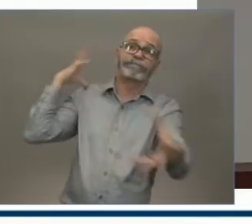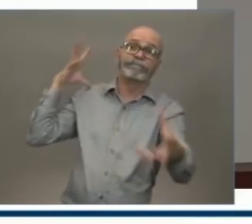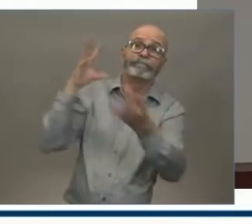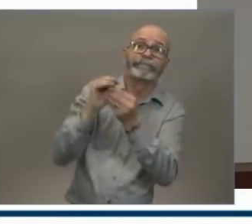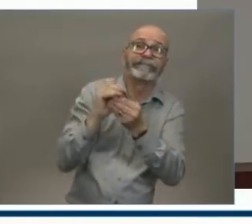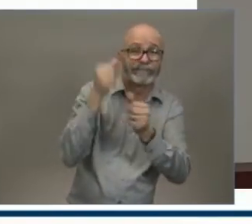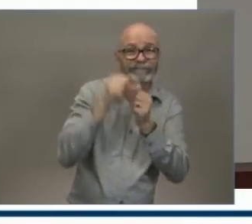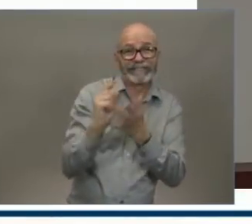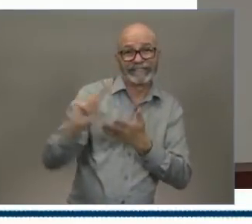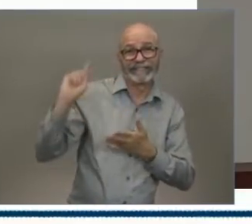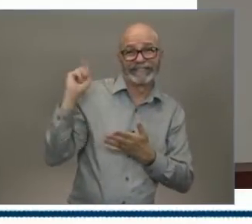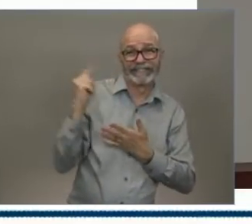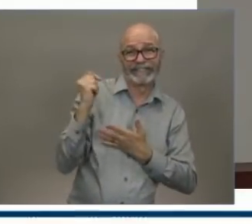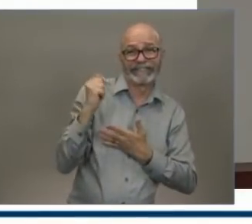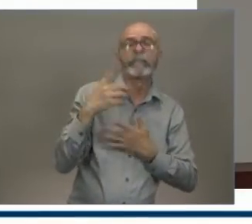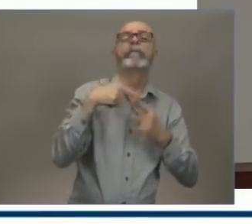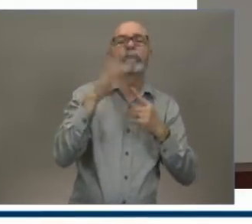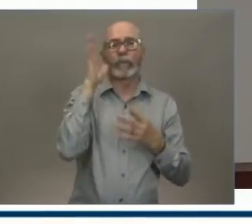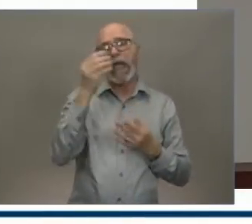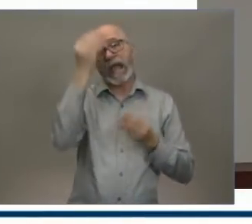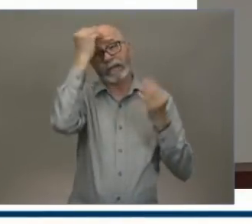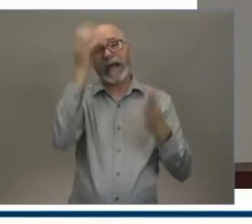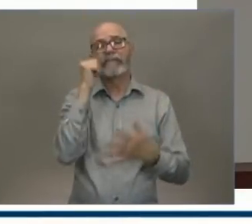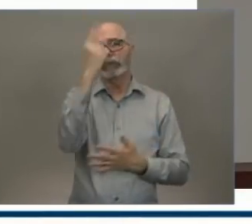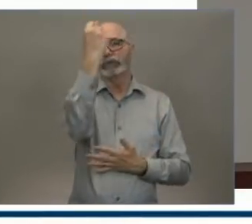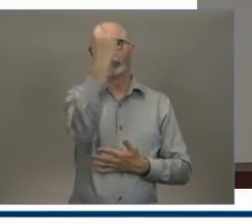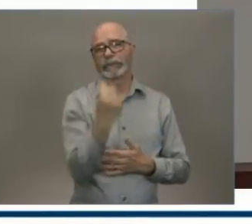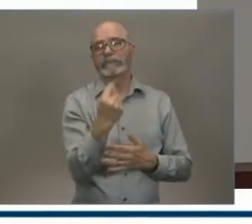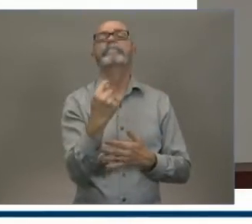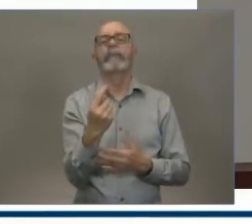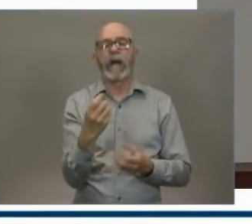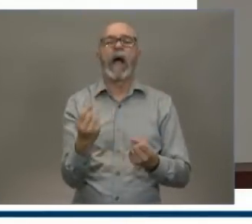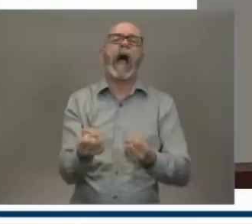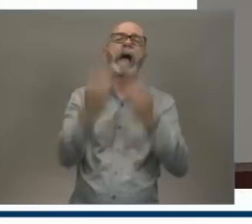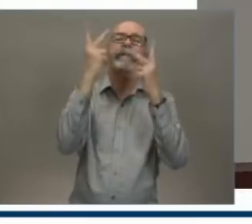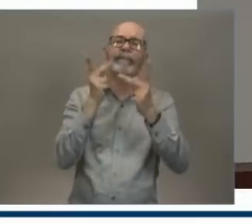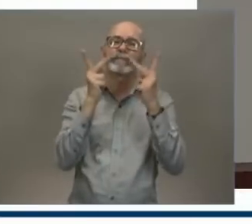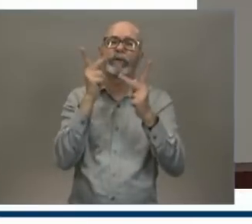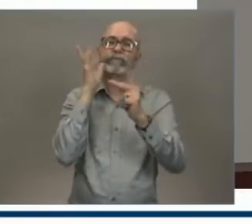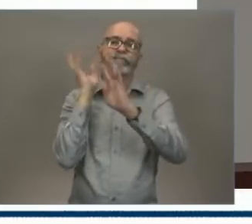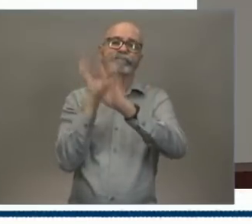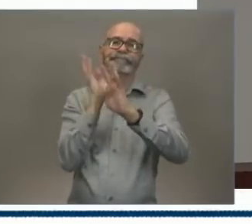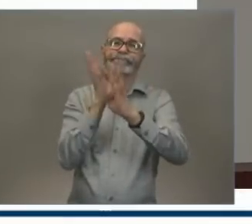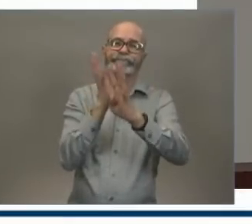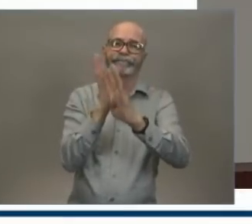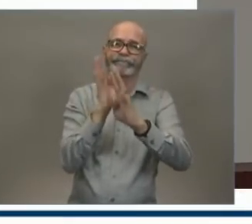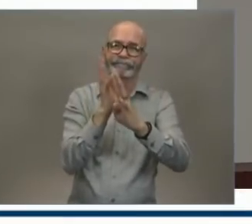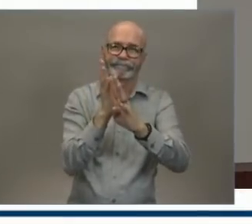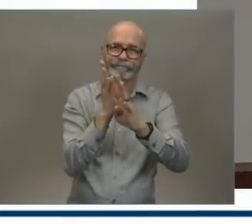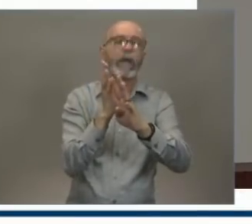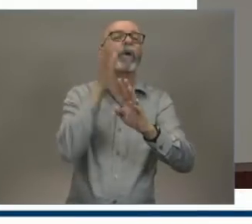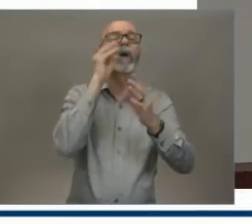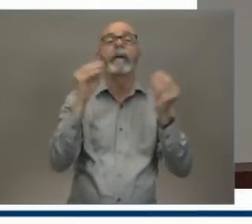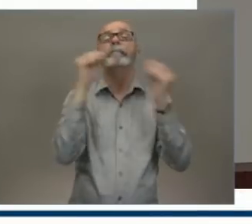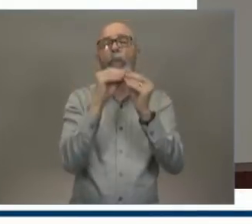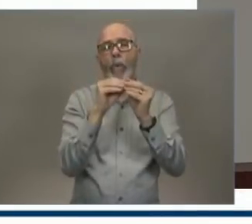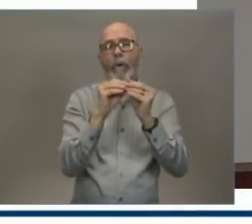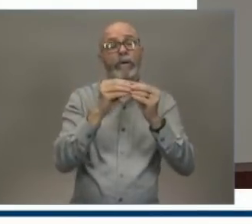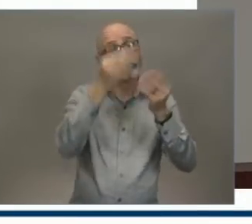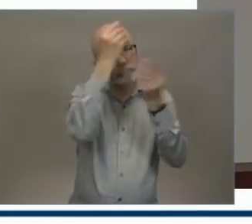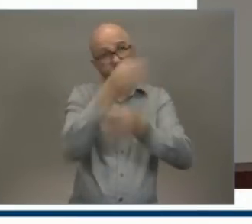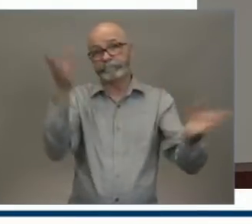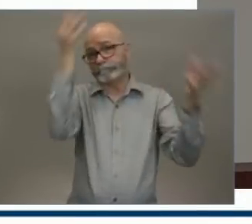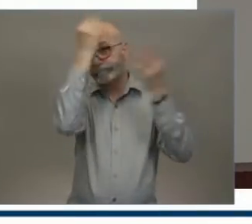daily COVID vaccine doses, and that will continue into the future. And once a week, every Tuesday, we'll be providing a much